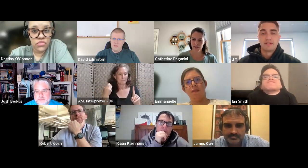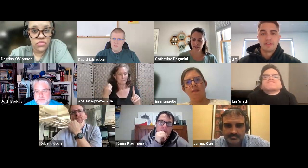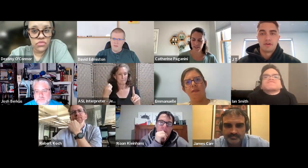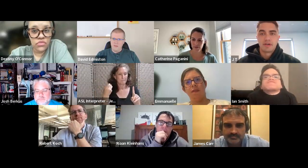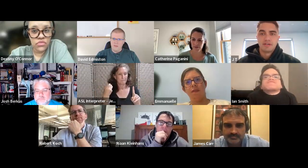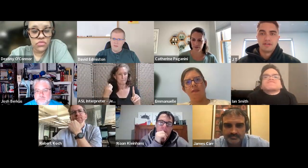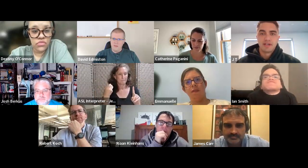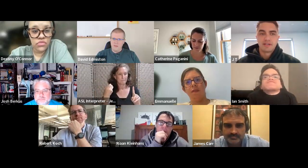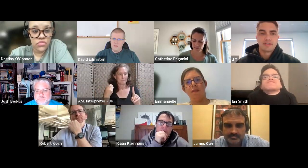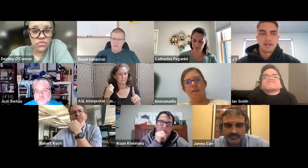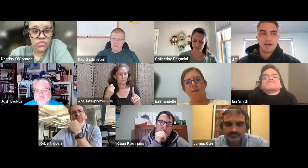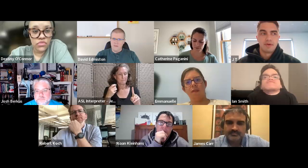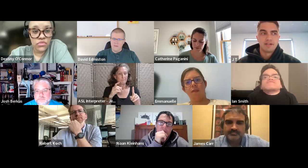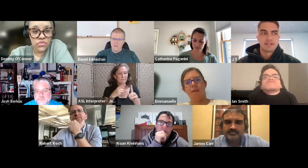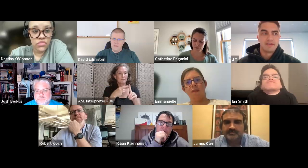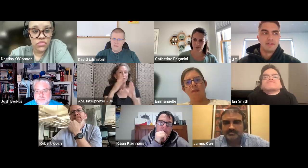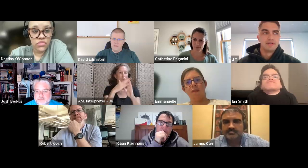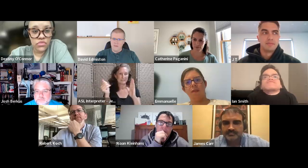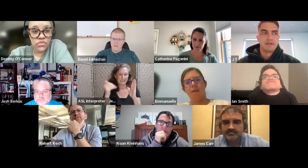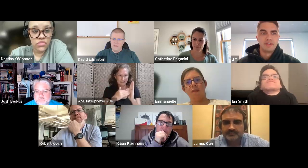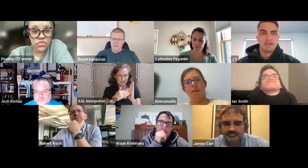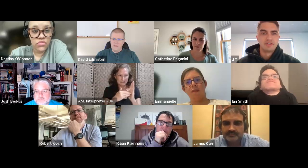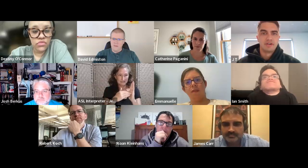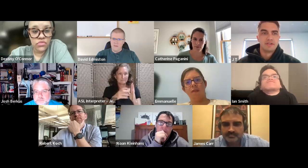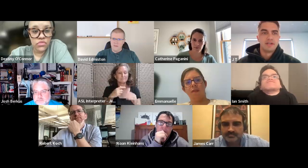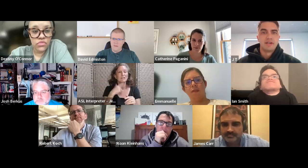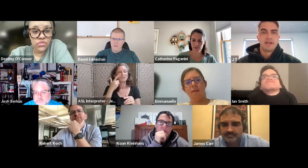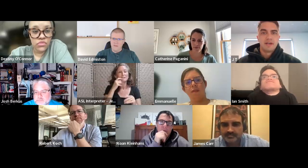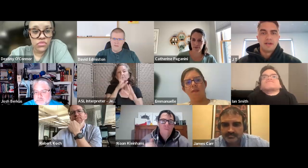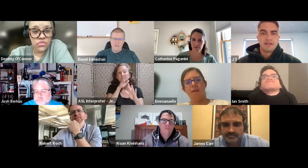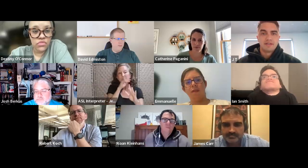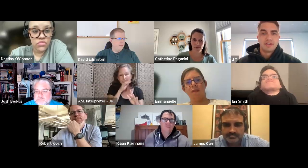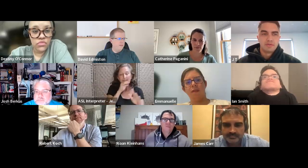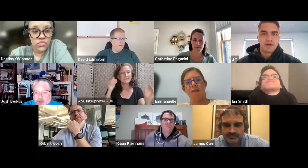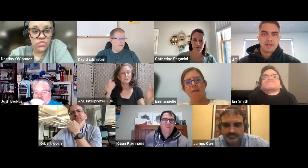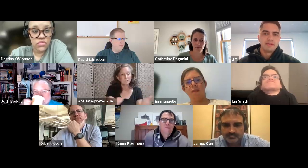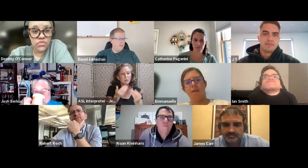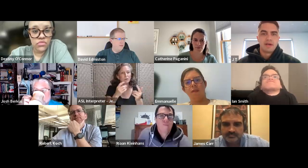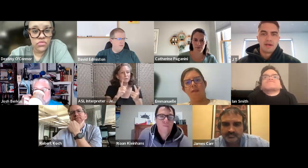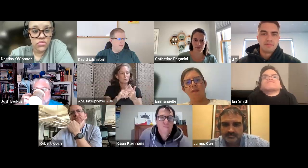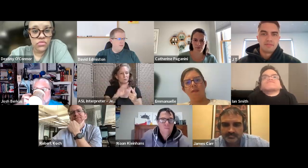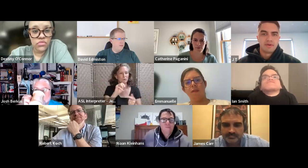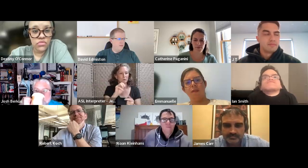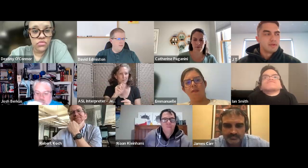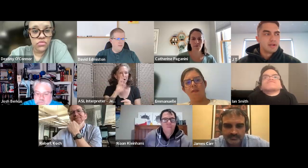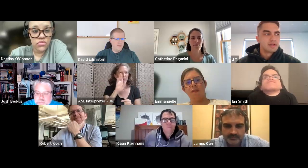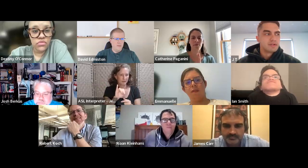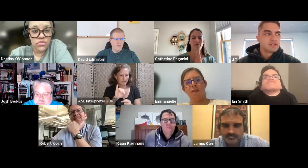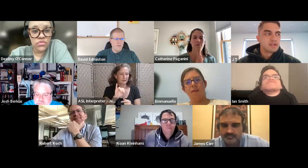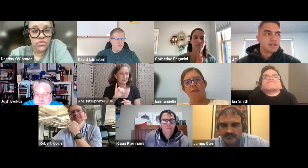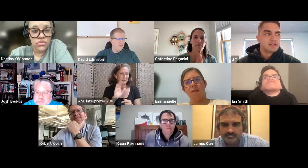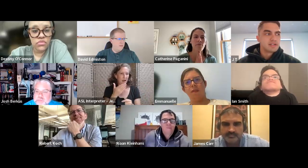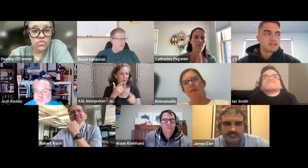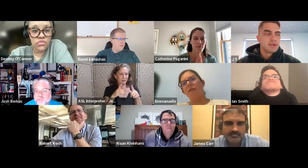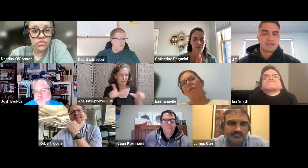from base in Tauranga in New Zealand. I just gave a little bit of an intro in Te Reo Māori, our